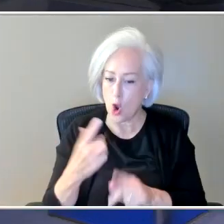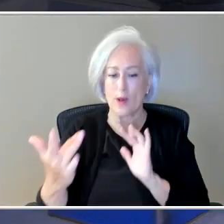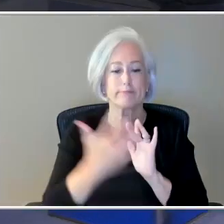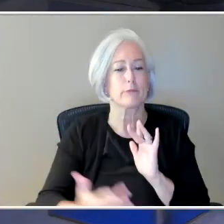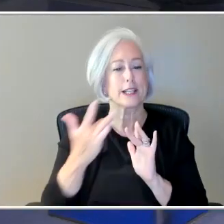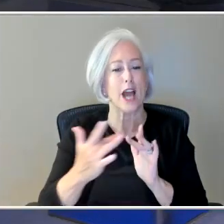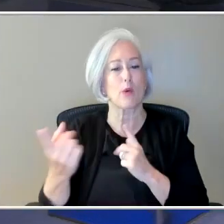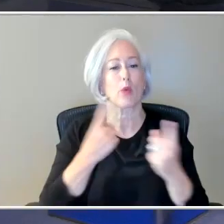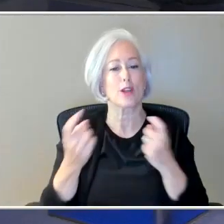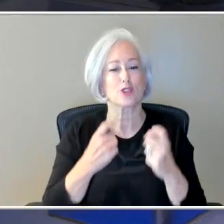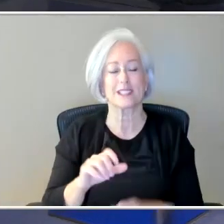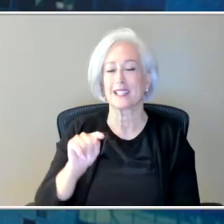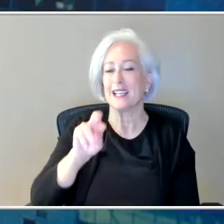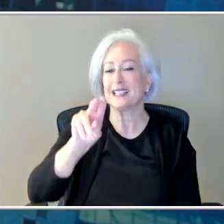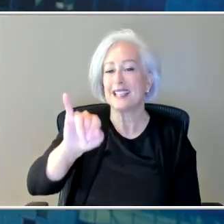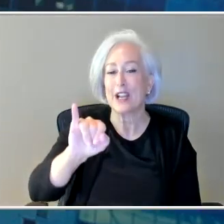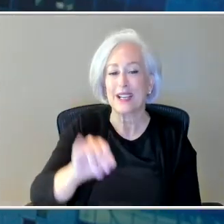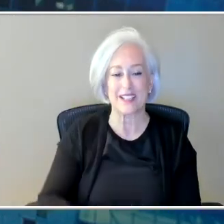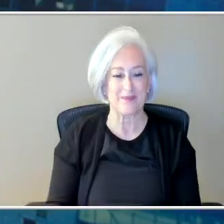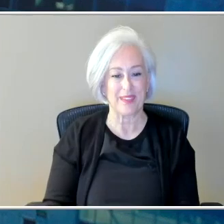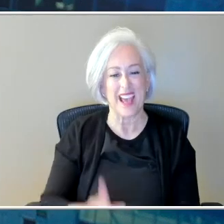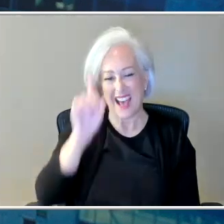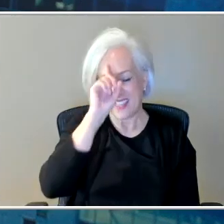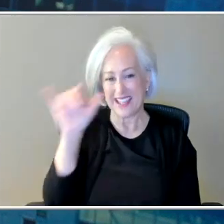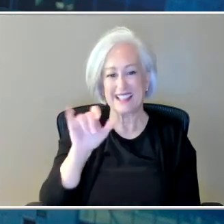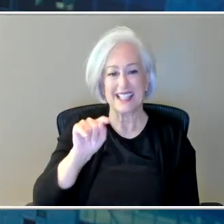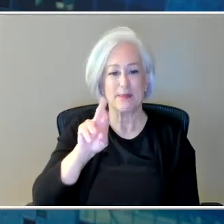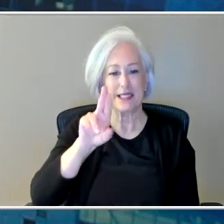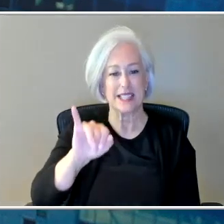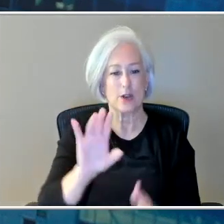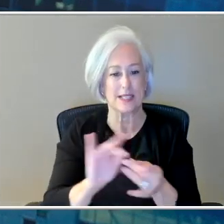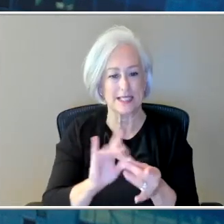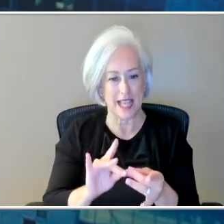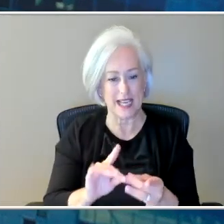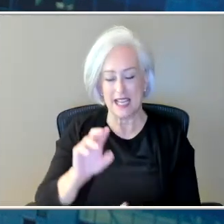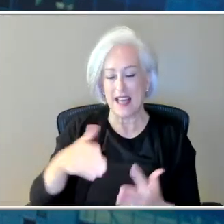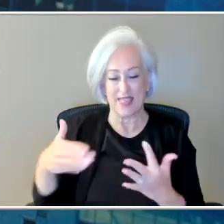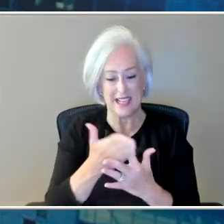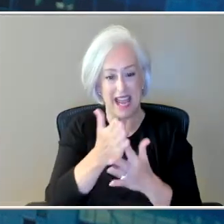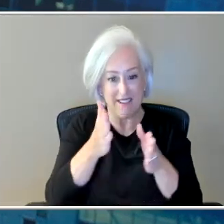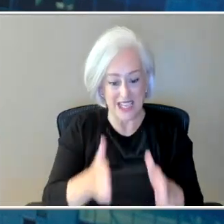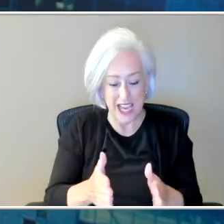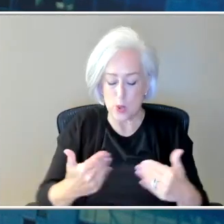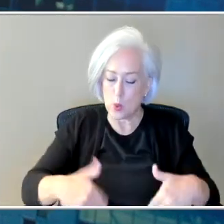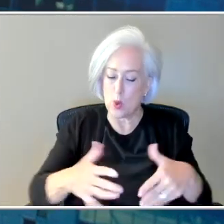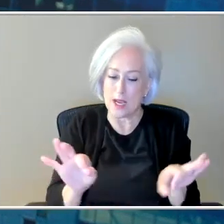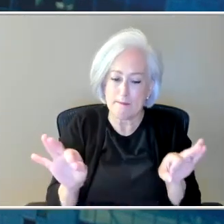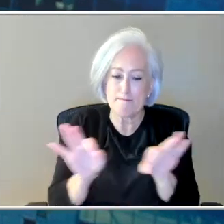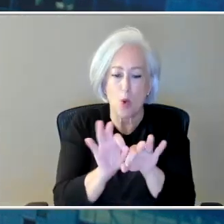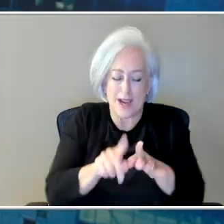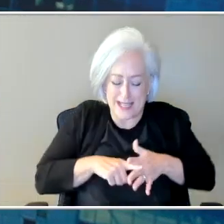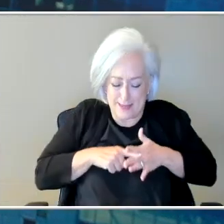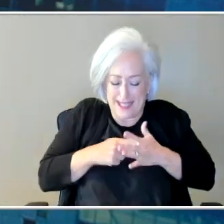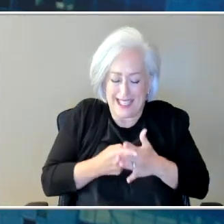what's the takeaway? And I think what Sarah said, the navigator is so important at that beginning stages to get the patient, on the right path.